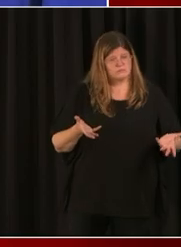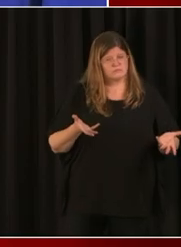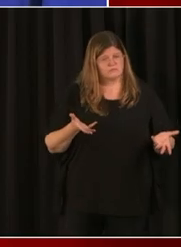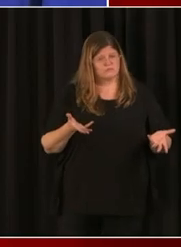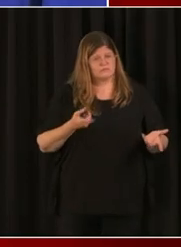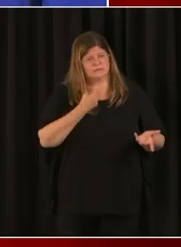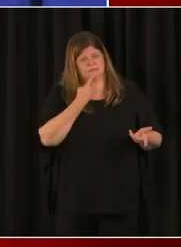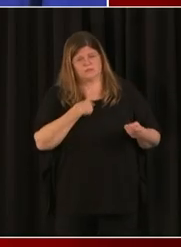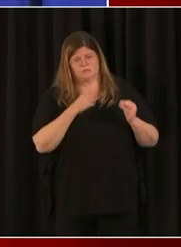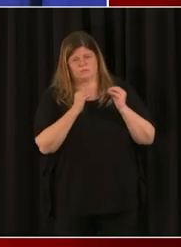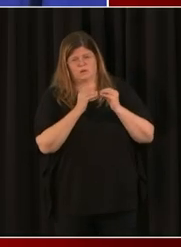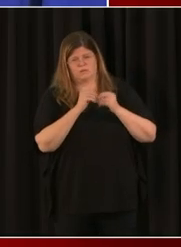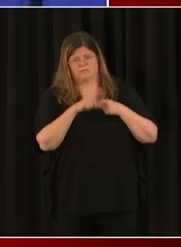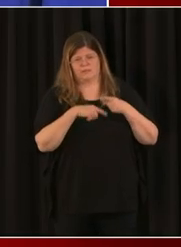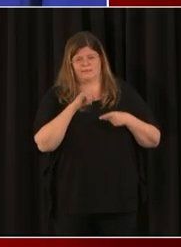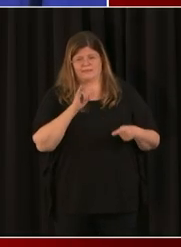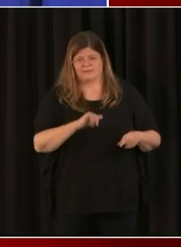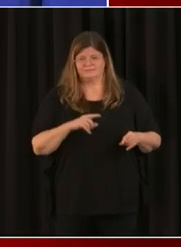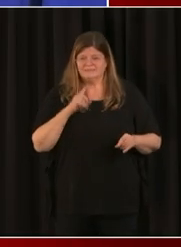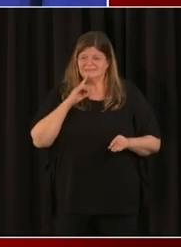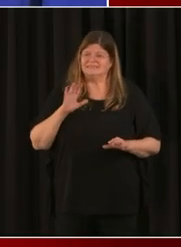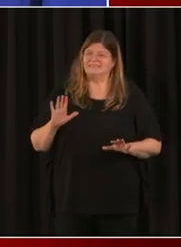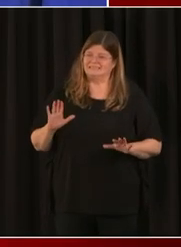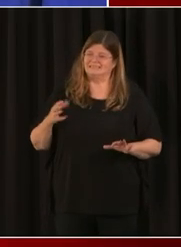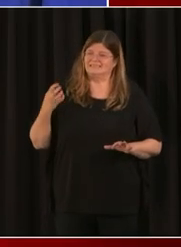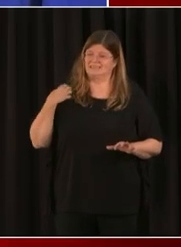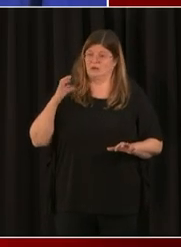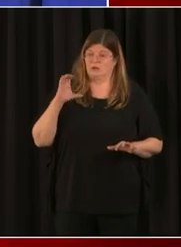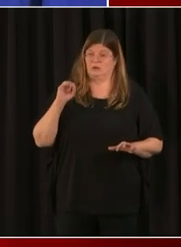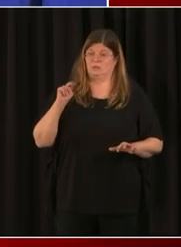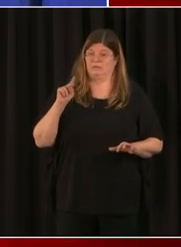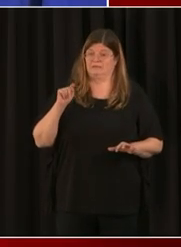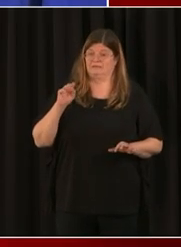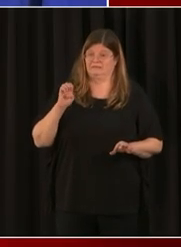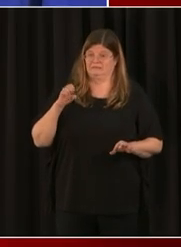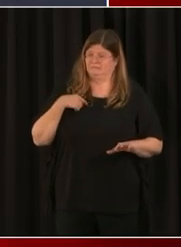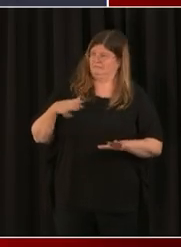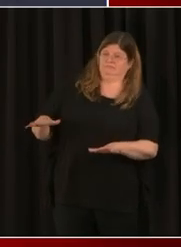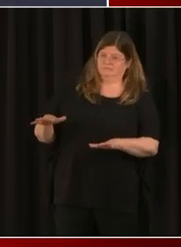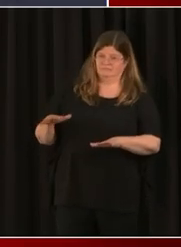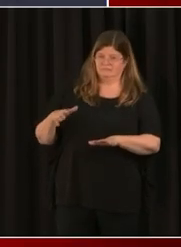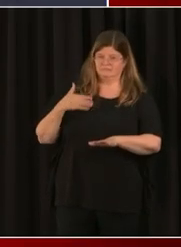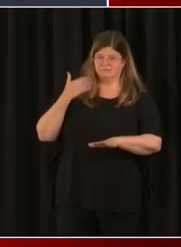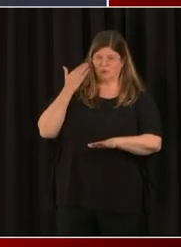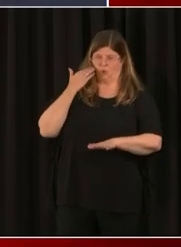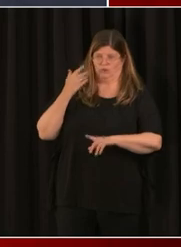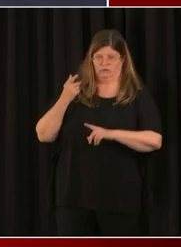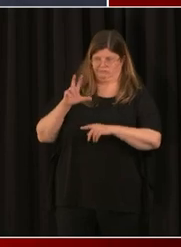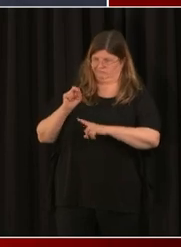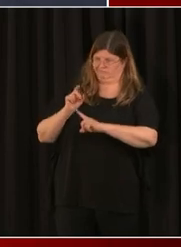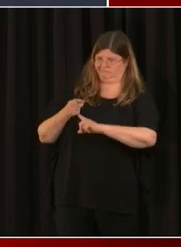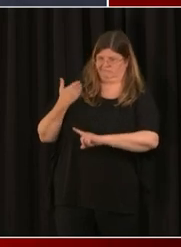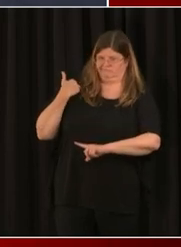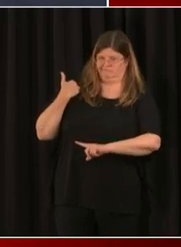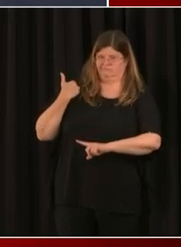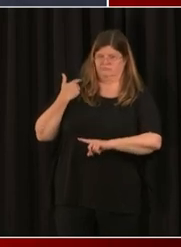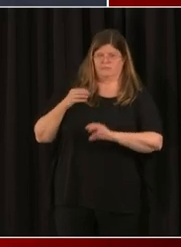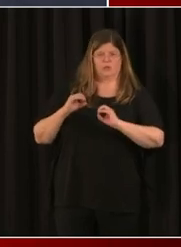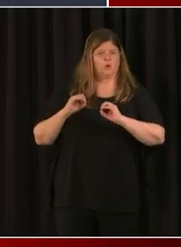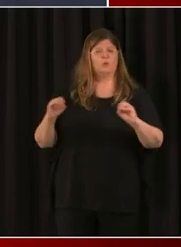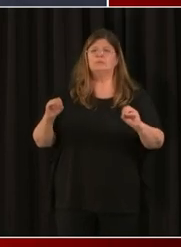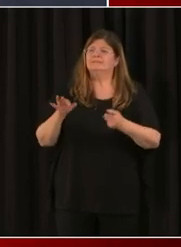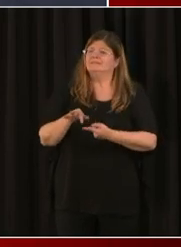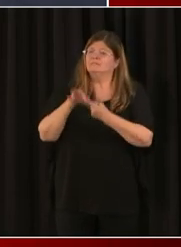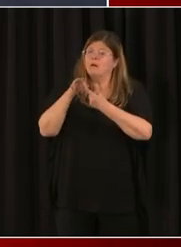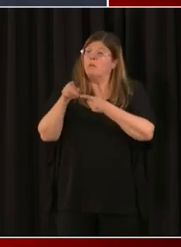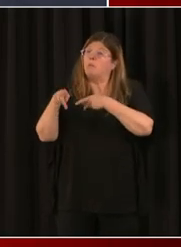Yeah, I only recently heard about that within the last 30 minutes or so. What I will say to that is there are no exceptions